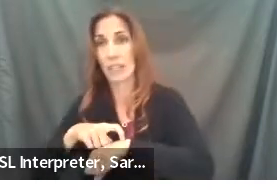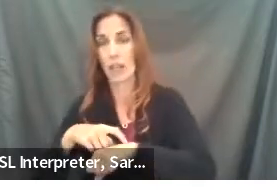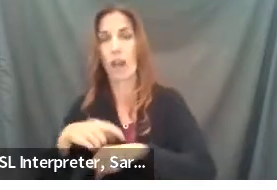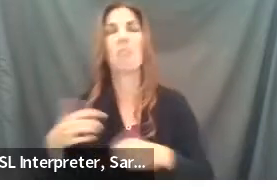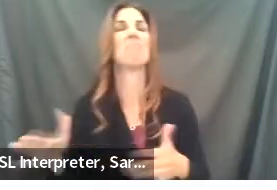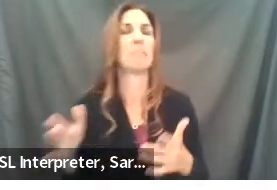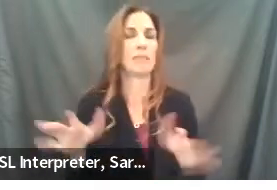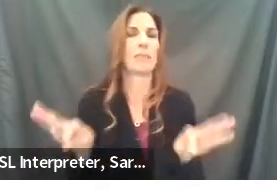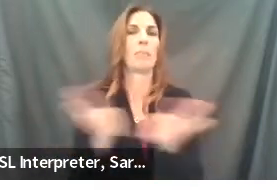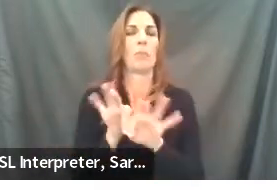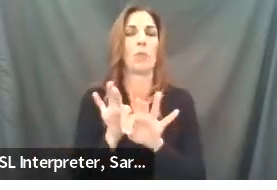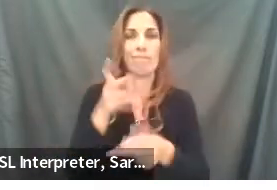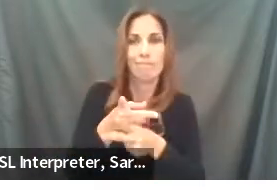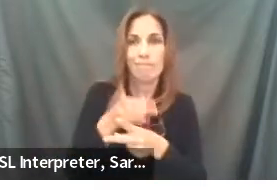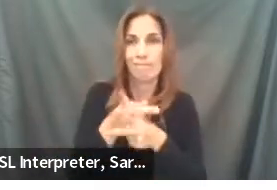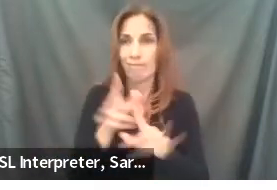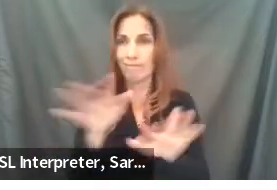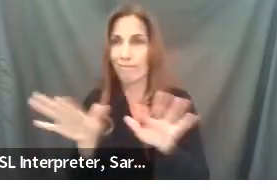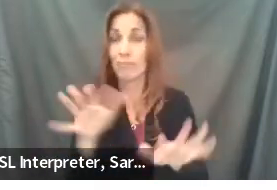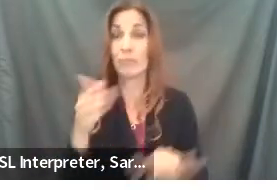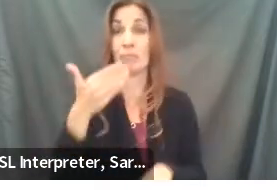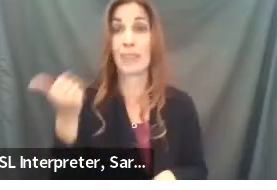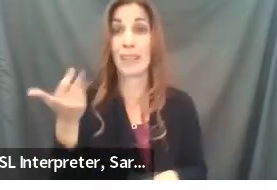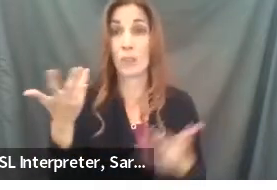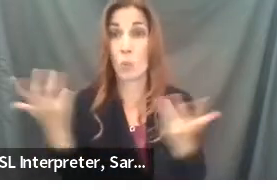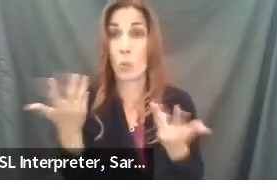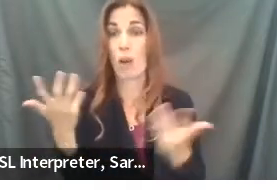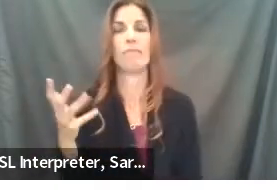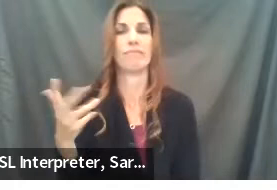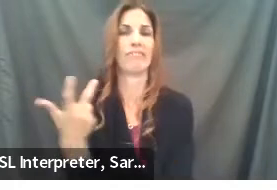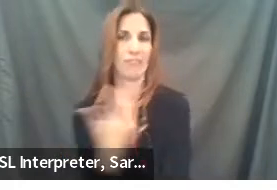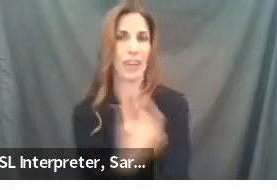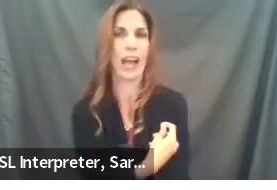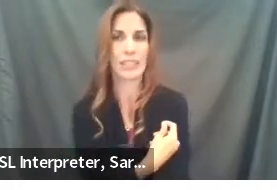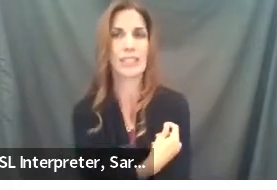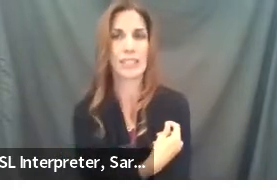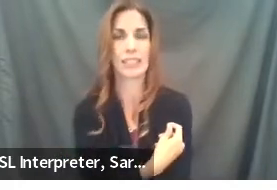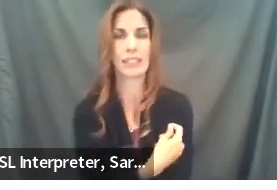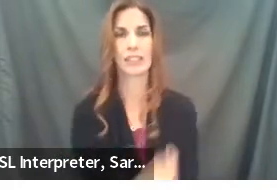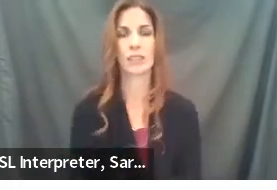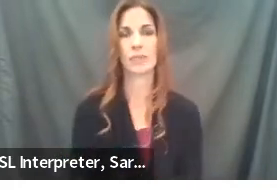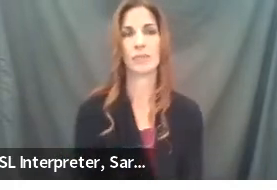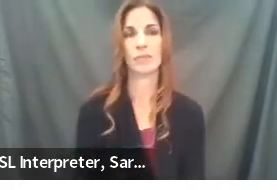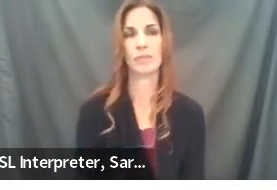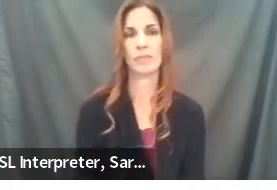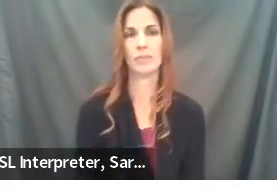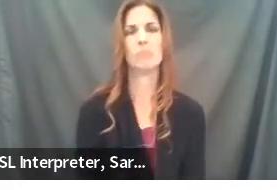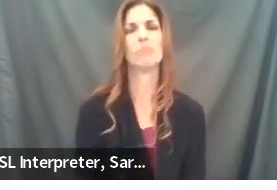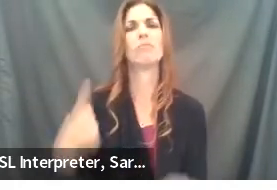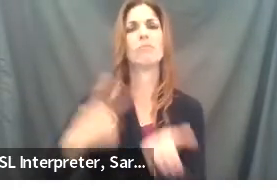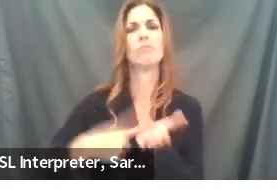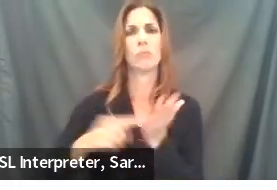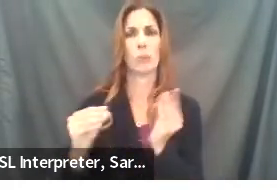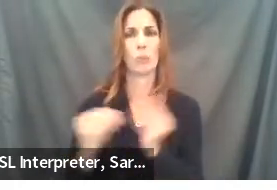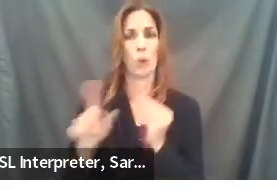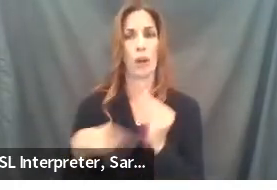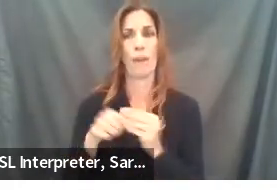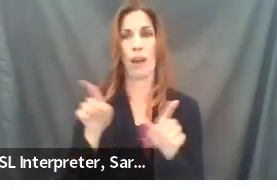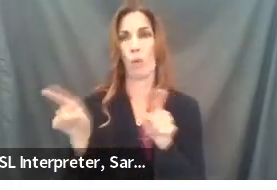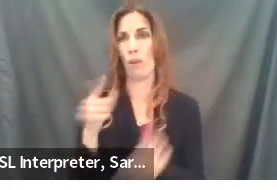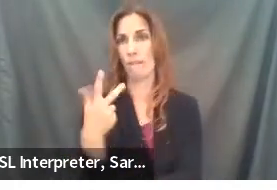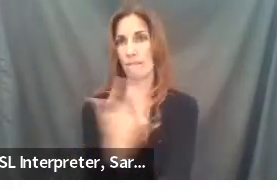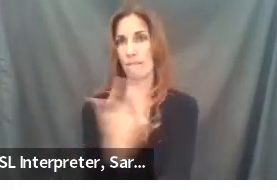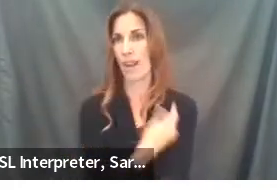to protect yourself is getting the vaccine, and we'll talk a little bit more about those vaccines in the next